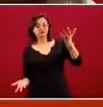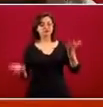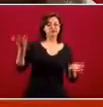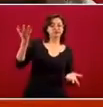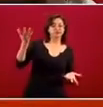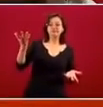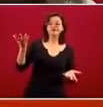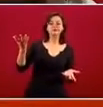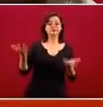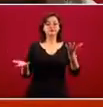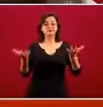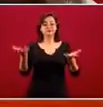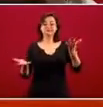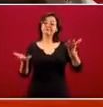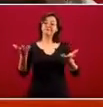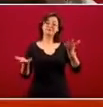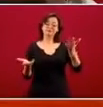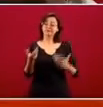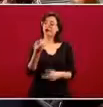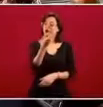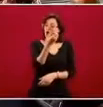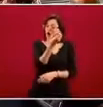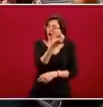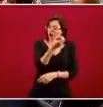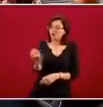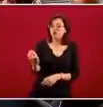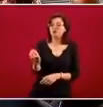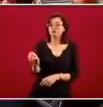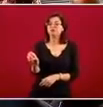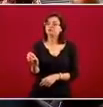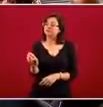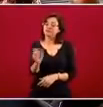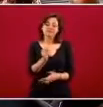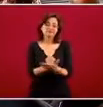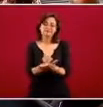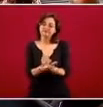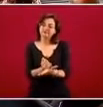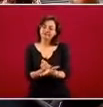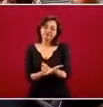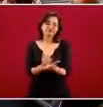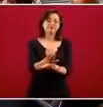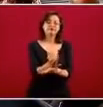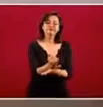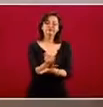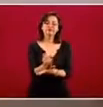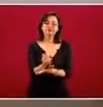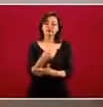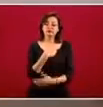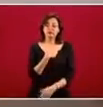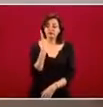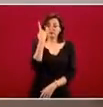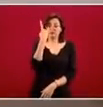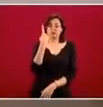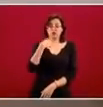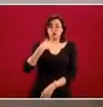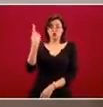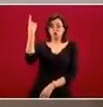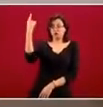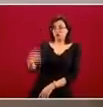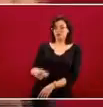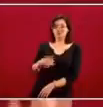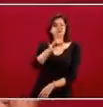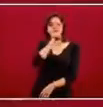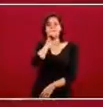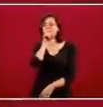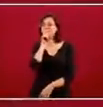point. And the equilibrium point cannot wait anymore. And that equilibrium point